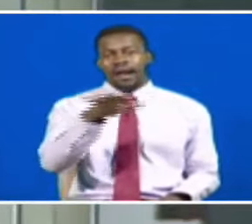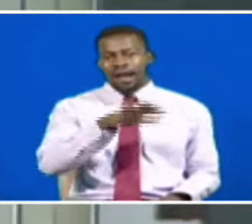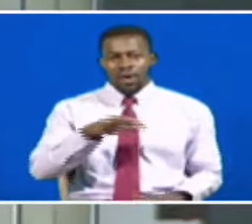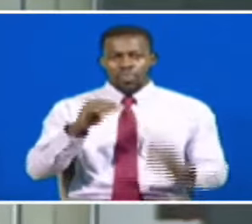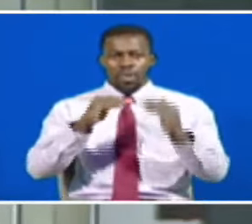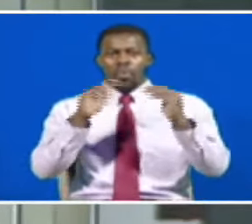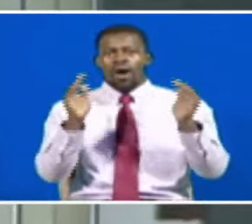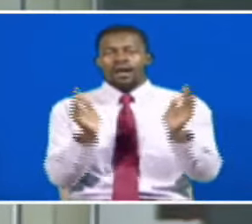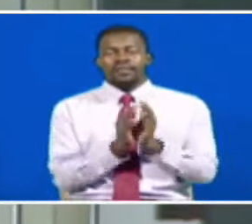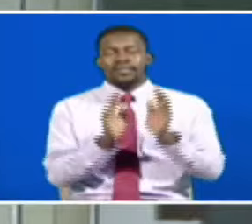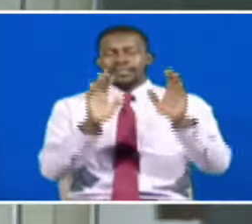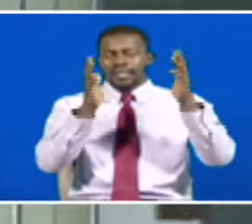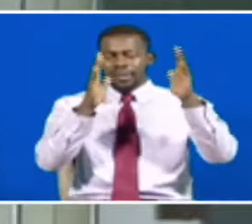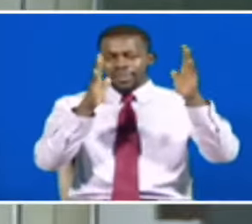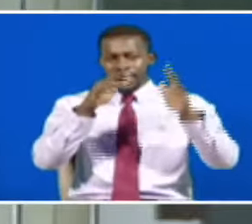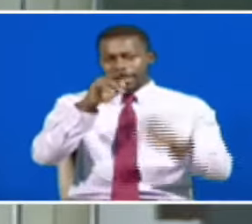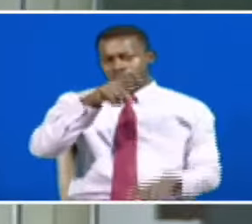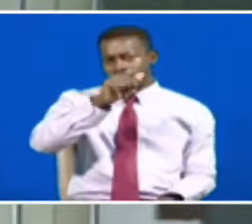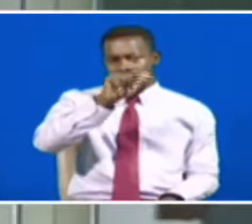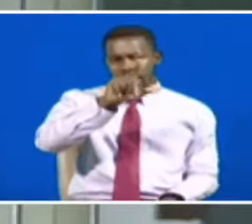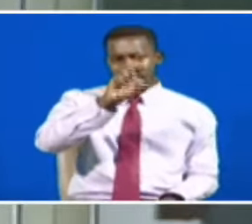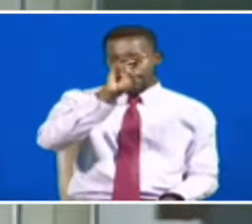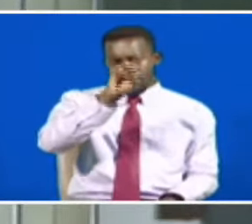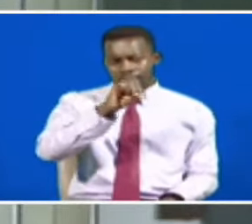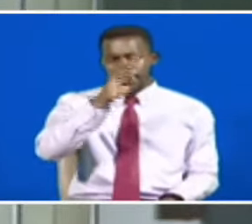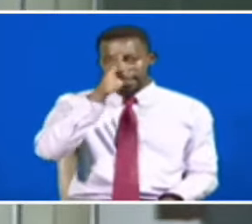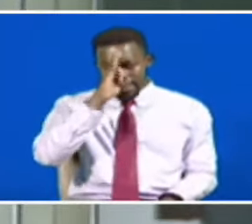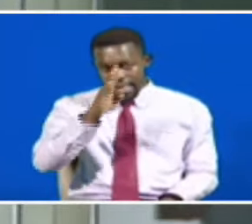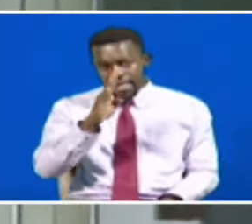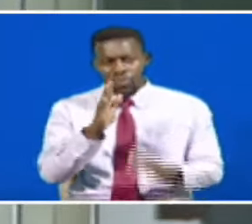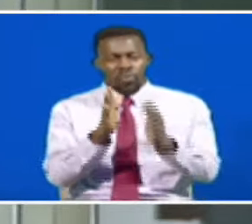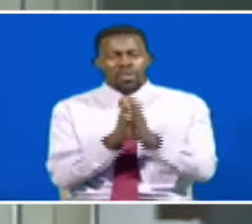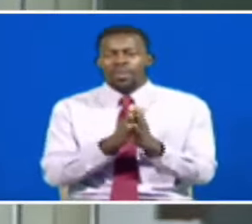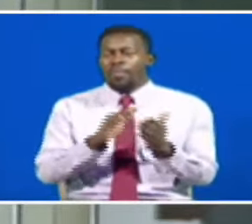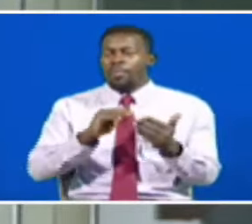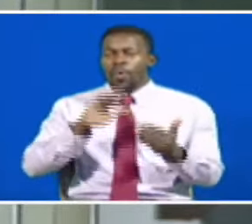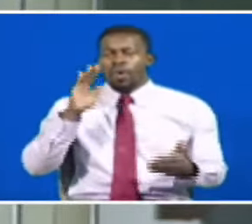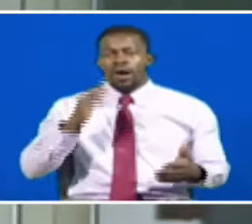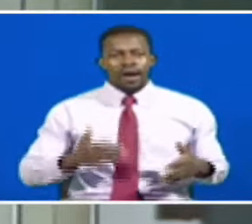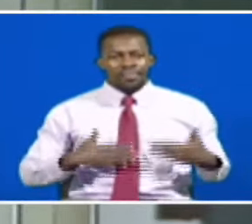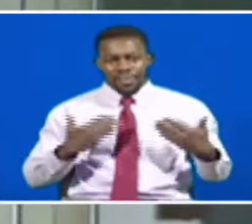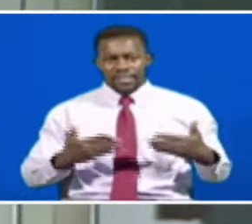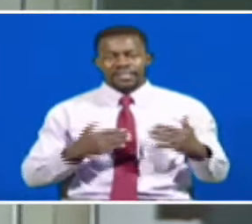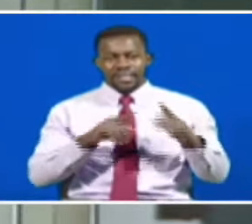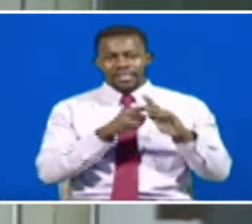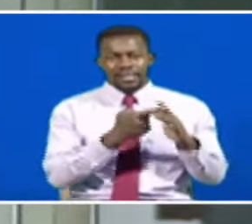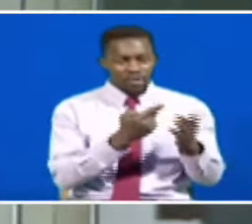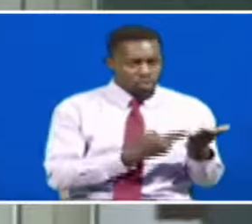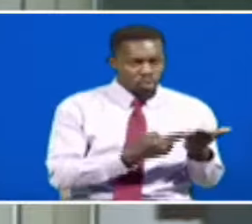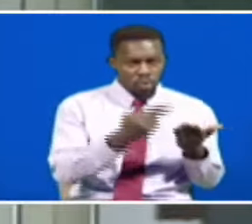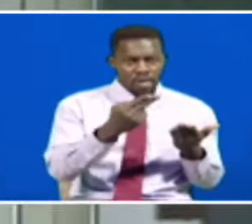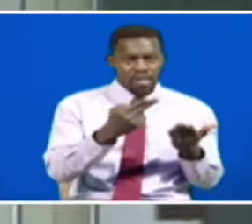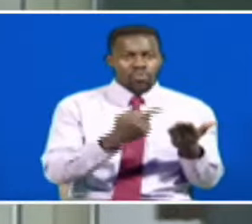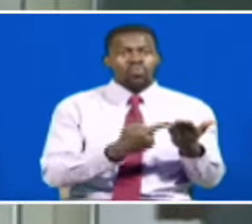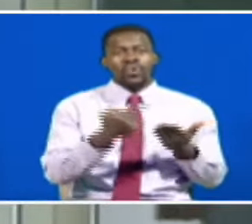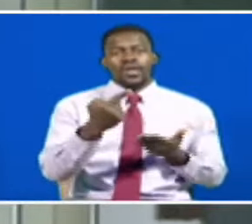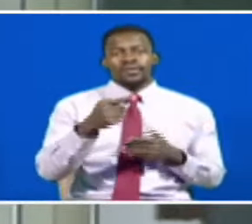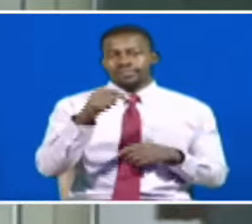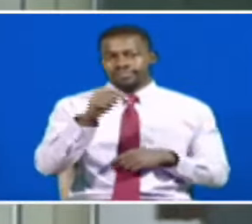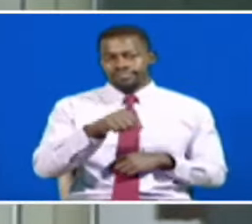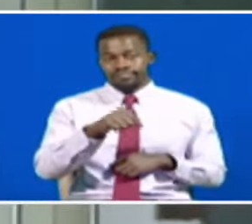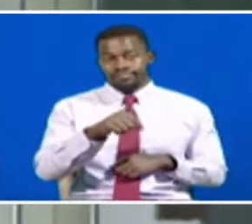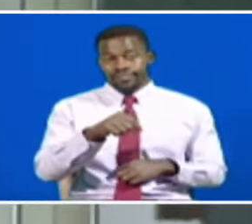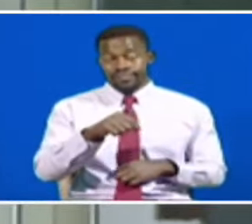with solemn processions and joyful celebrations marking the beginning of the Holy Week. Palm Sunday is the Christian